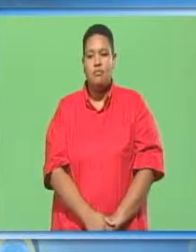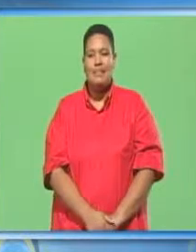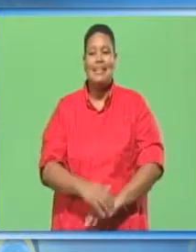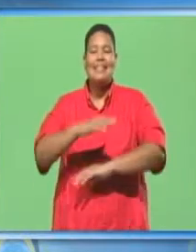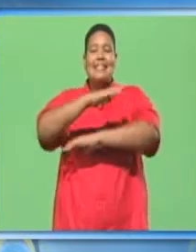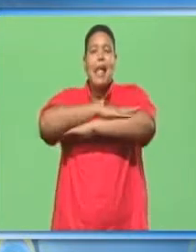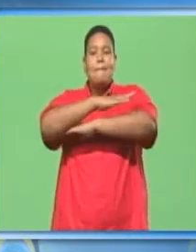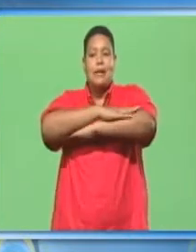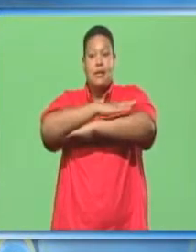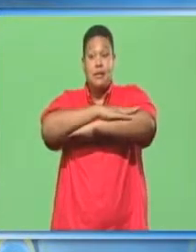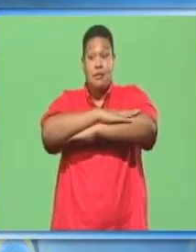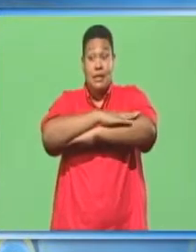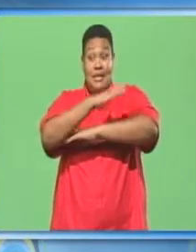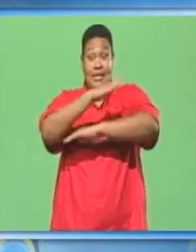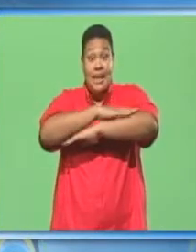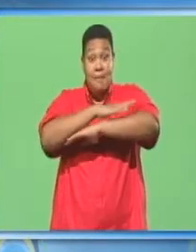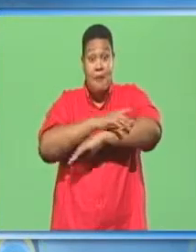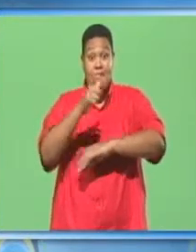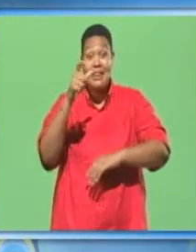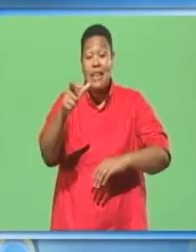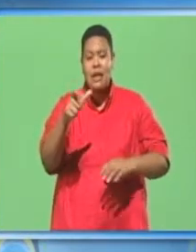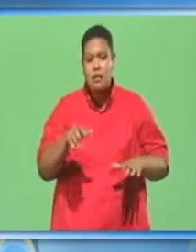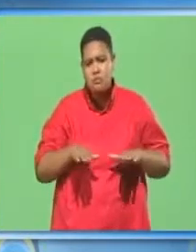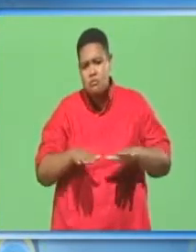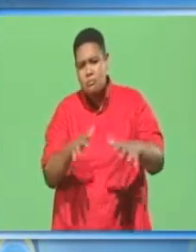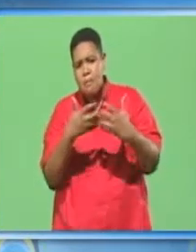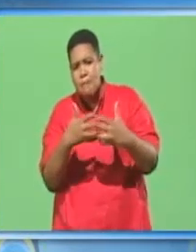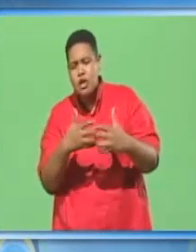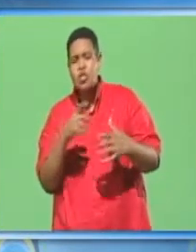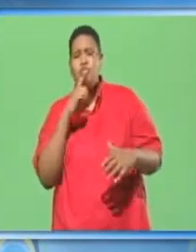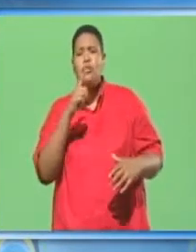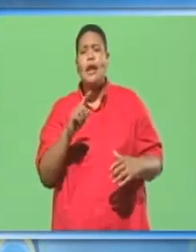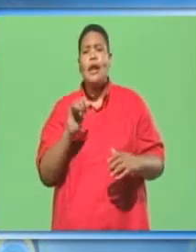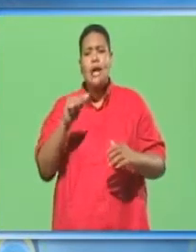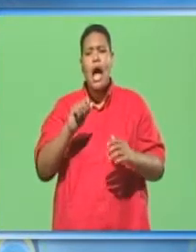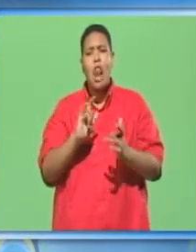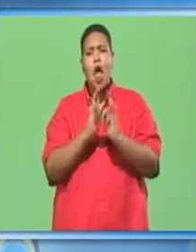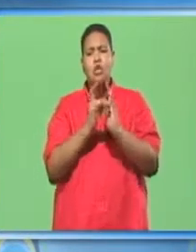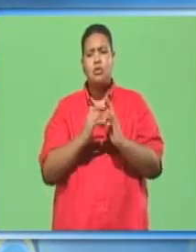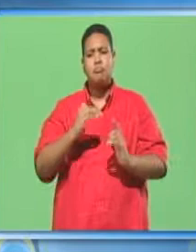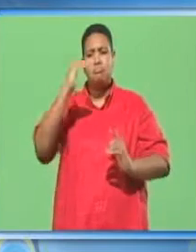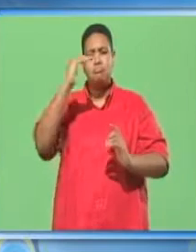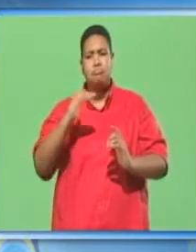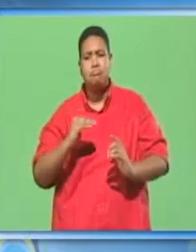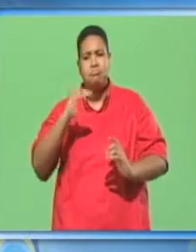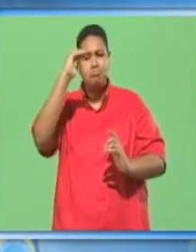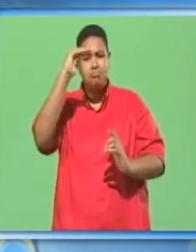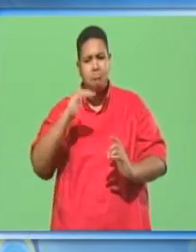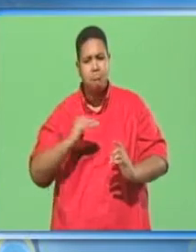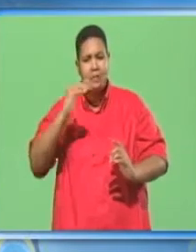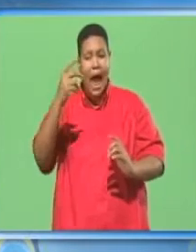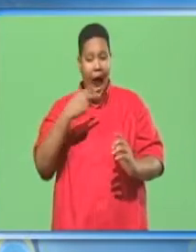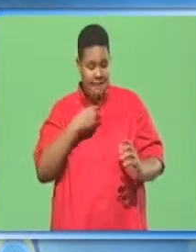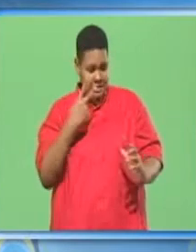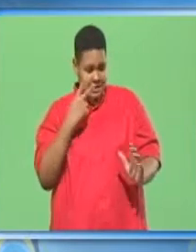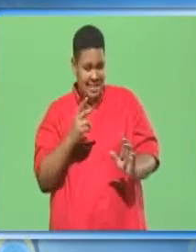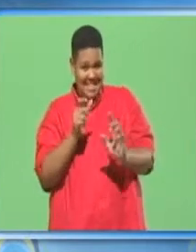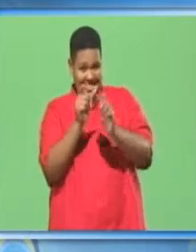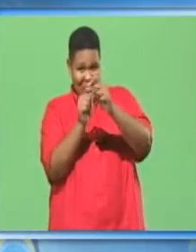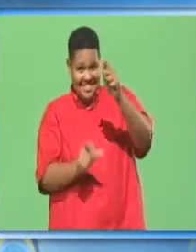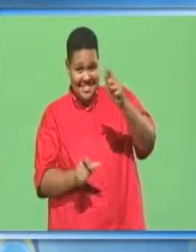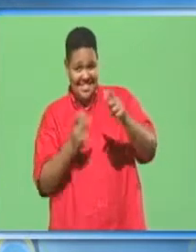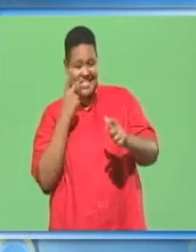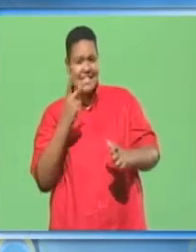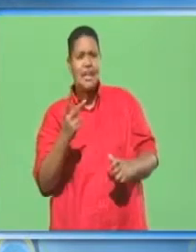Table. The table of the thickness planer is adjustable up and down and has a graduated scale fixed to the side to